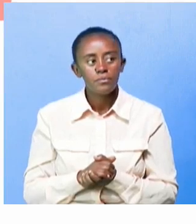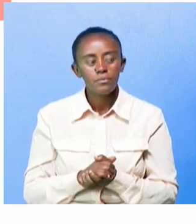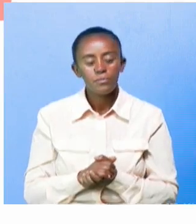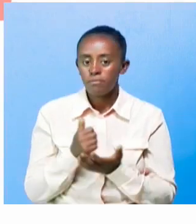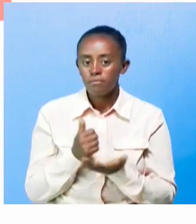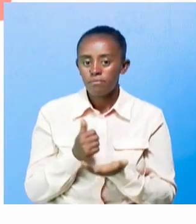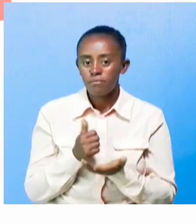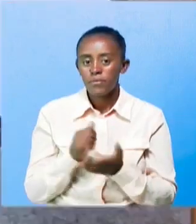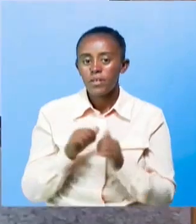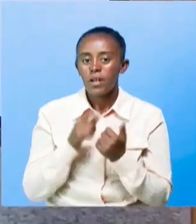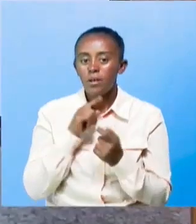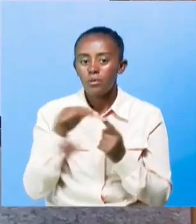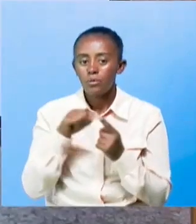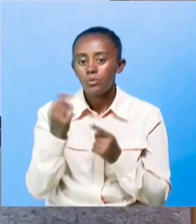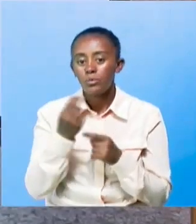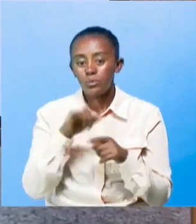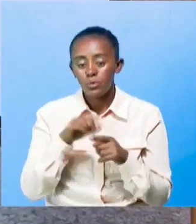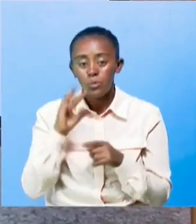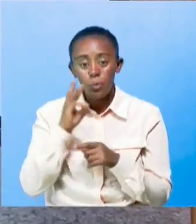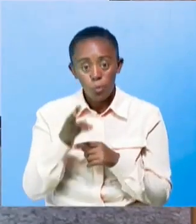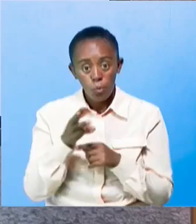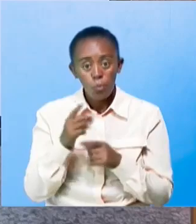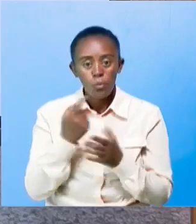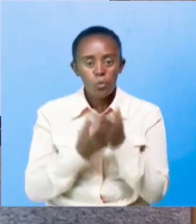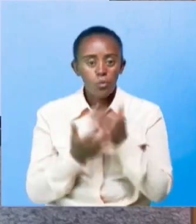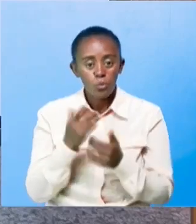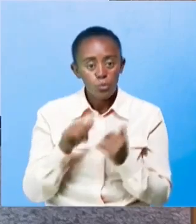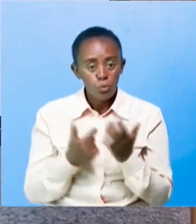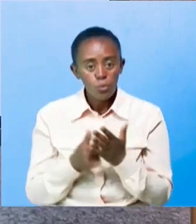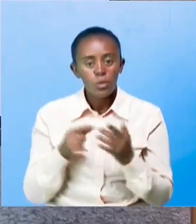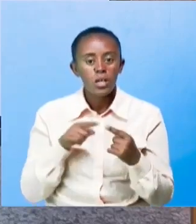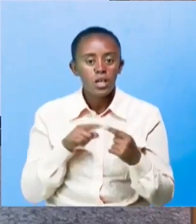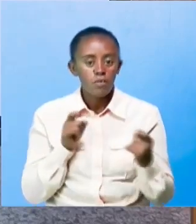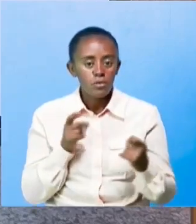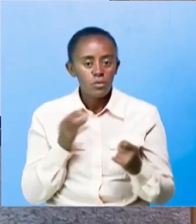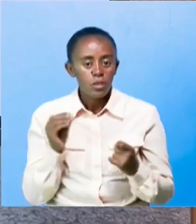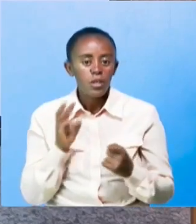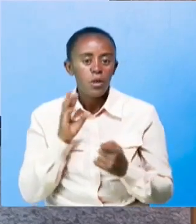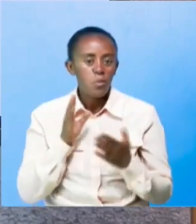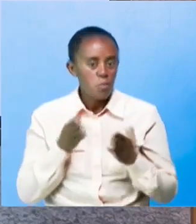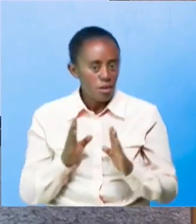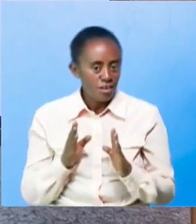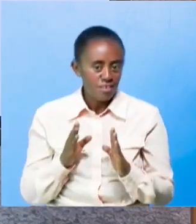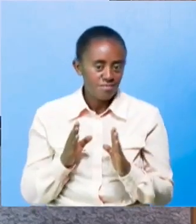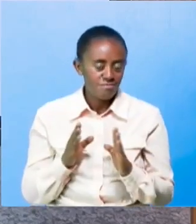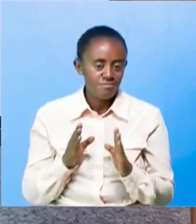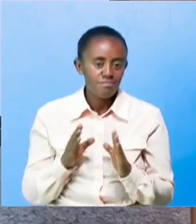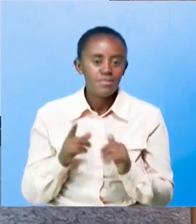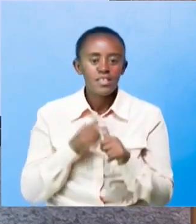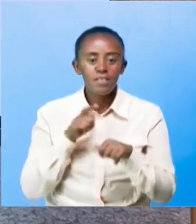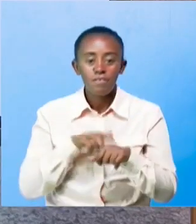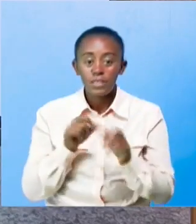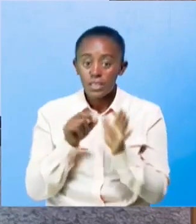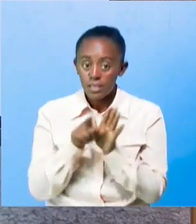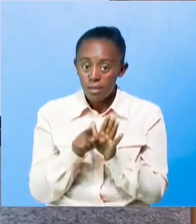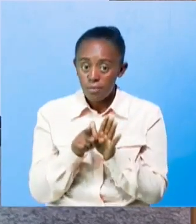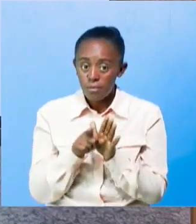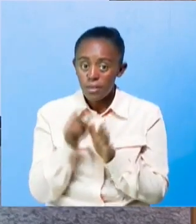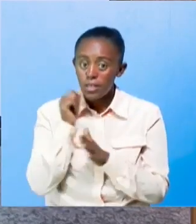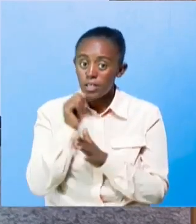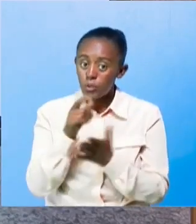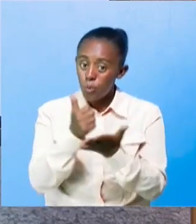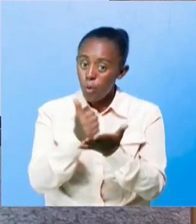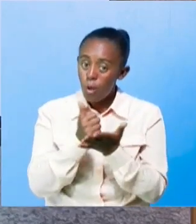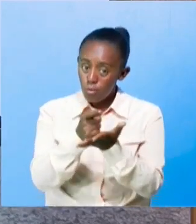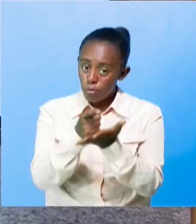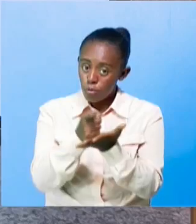example of how to use will when we're talking about refusal and willingness. For the first example, she will help